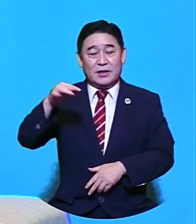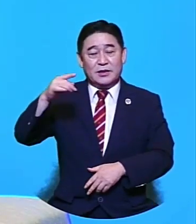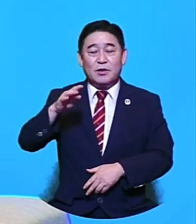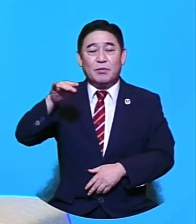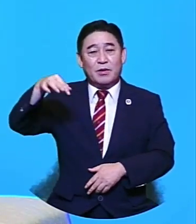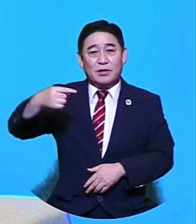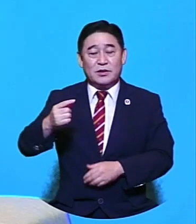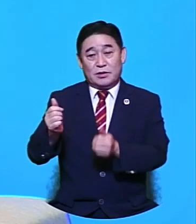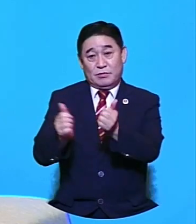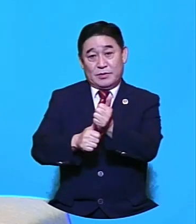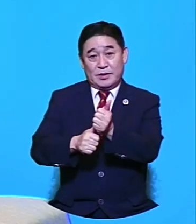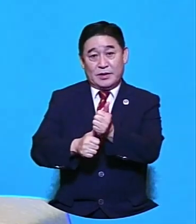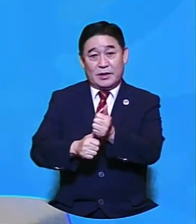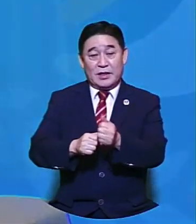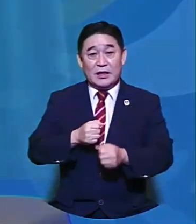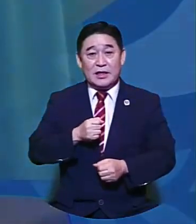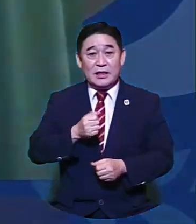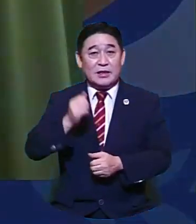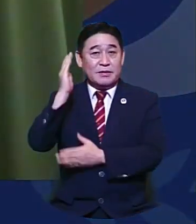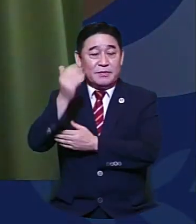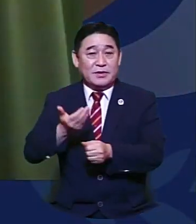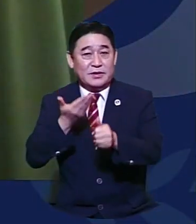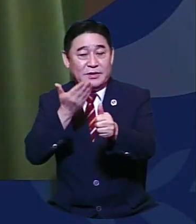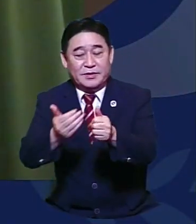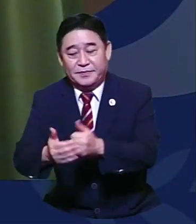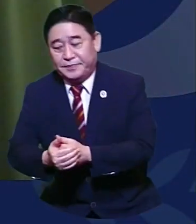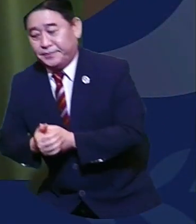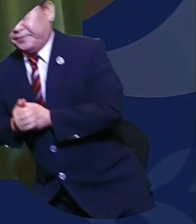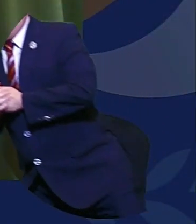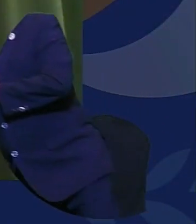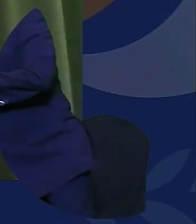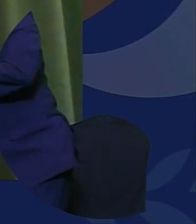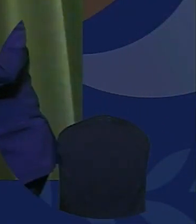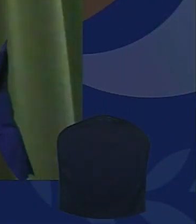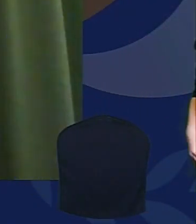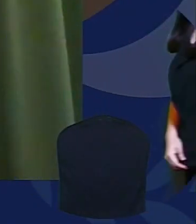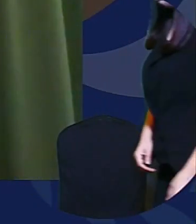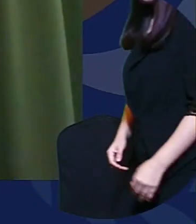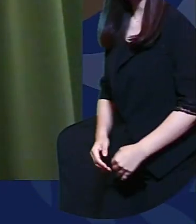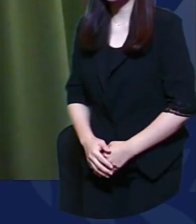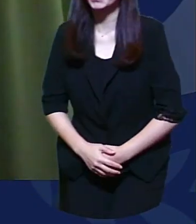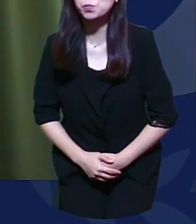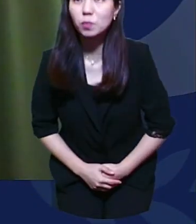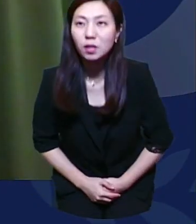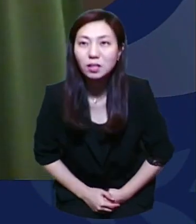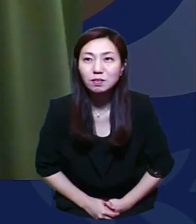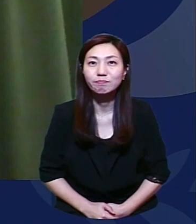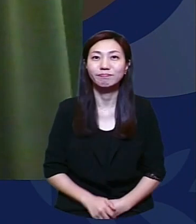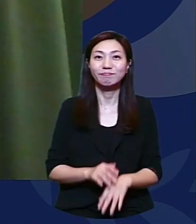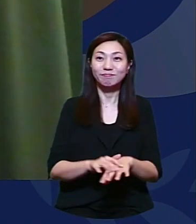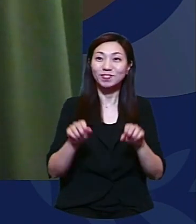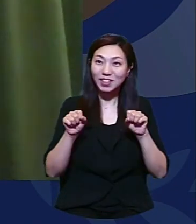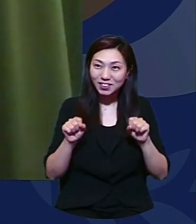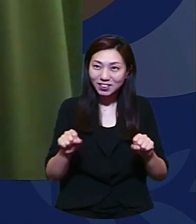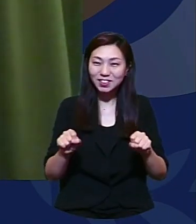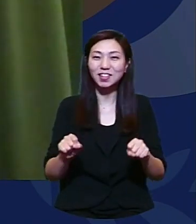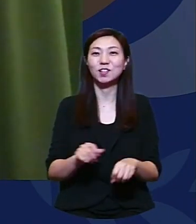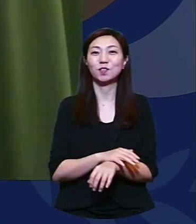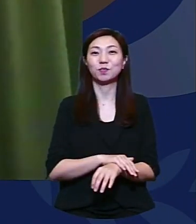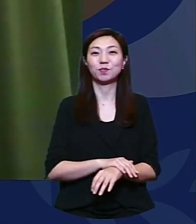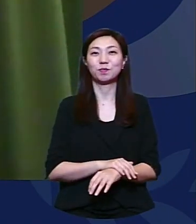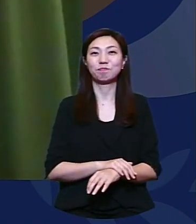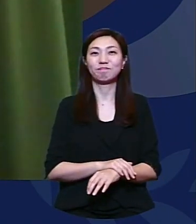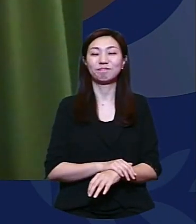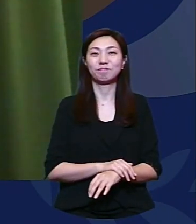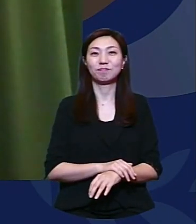there? Hello, Kyung. Can you hear me? Loud and clear. The floor is yours. Yeah. Thank you